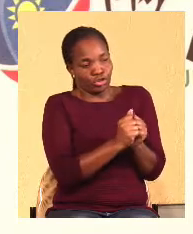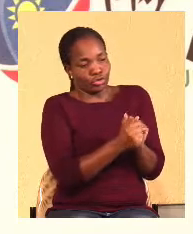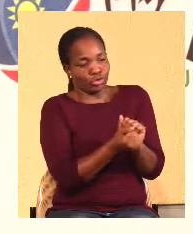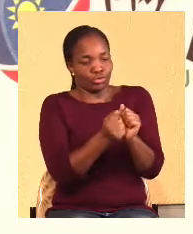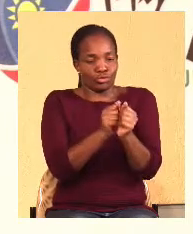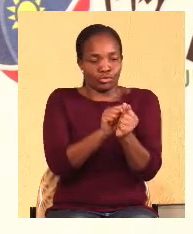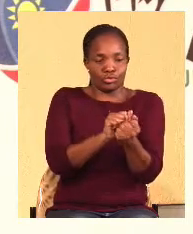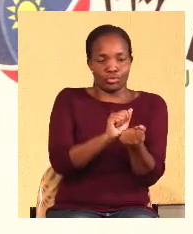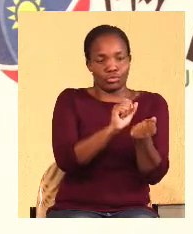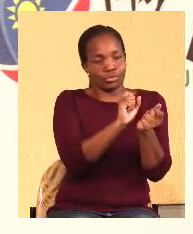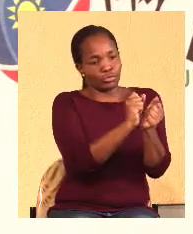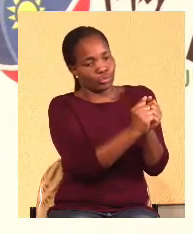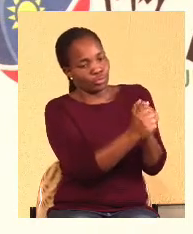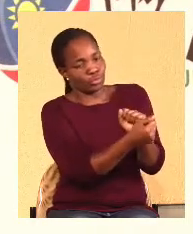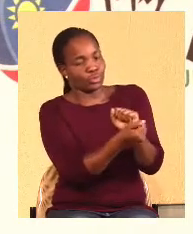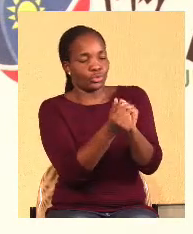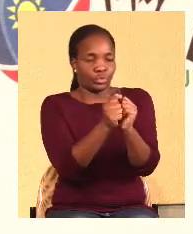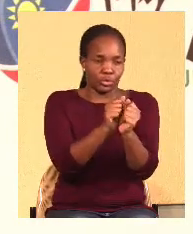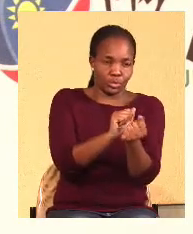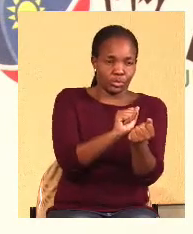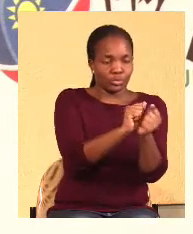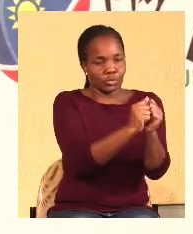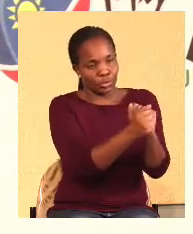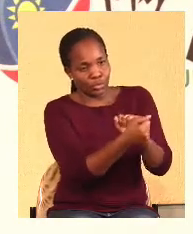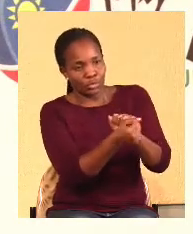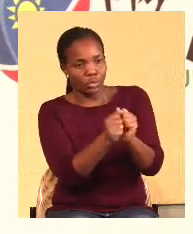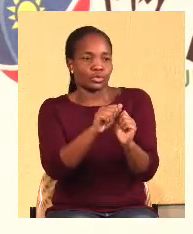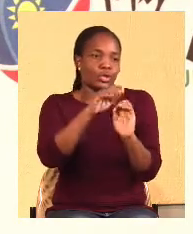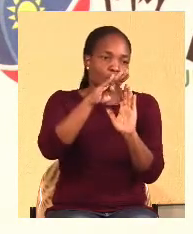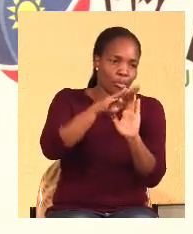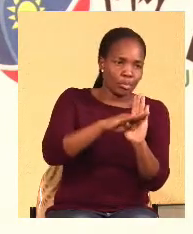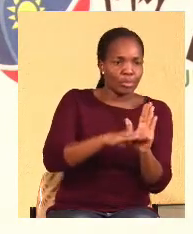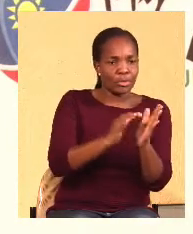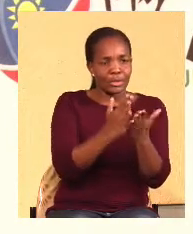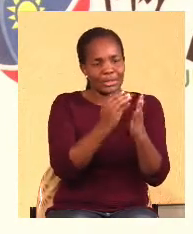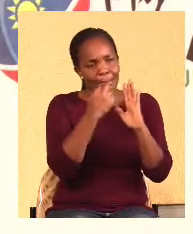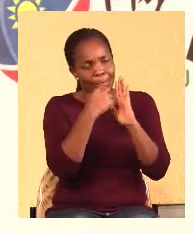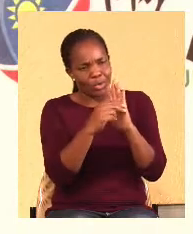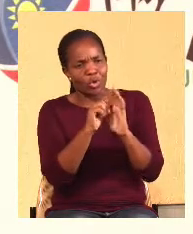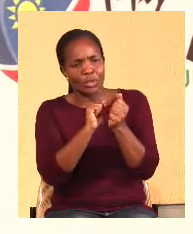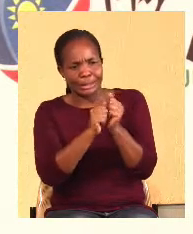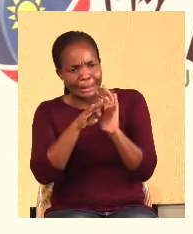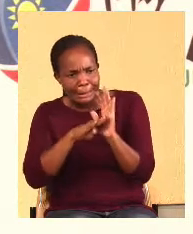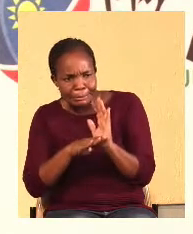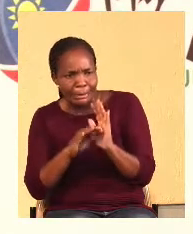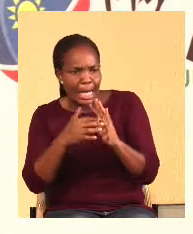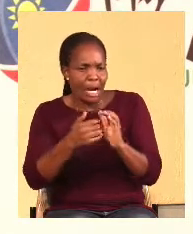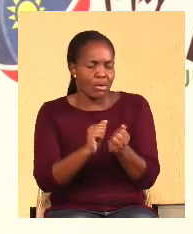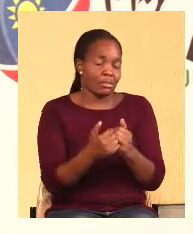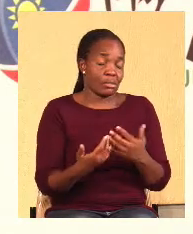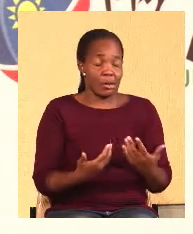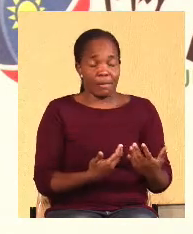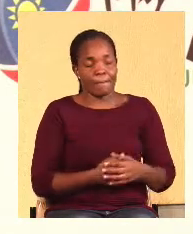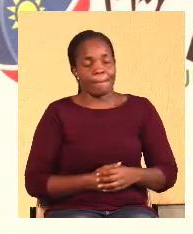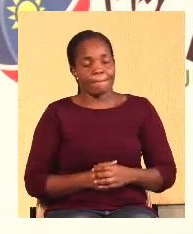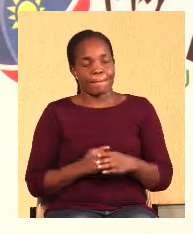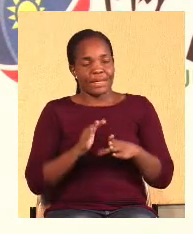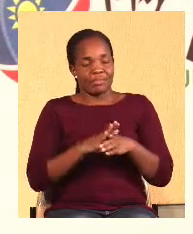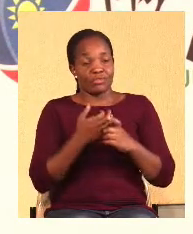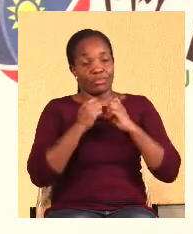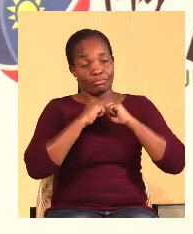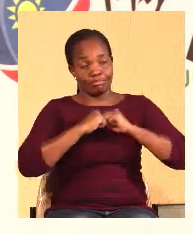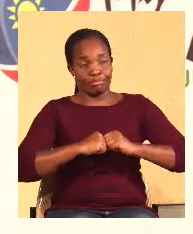to reduce or to reduce certain measures, you know, to by looking at the impact on the economy and also by looking at what measures that need to be in place